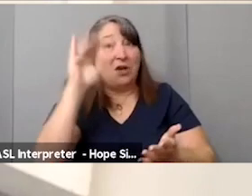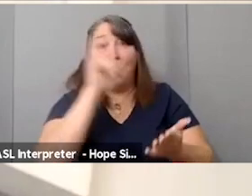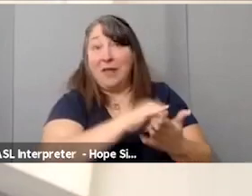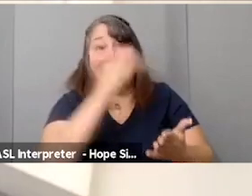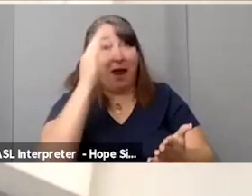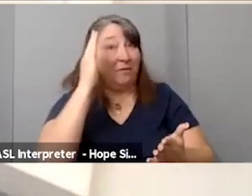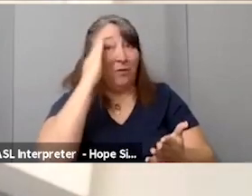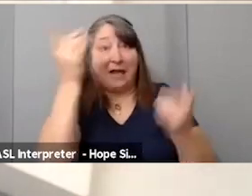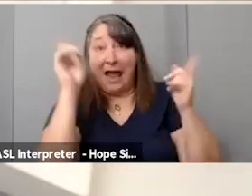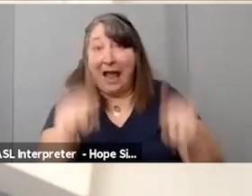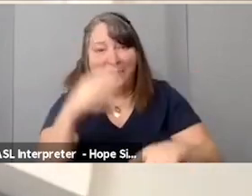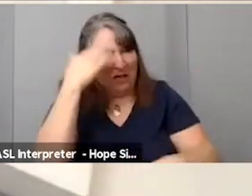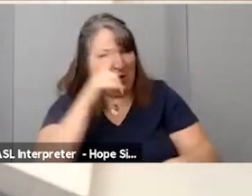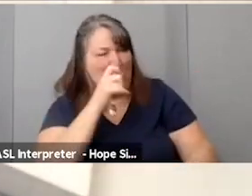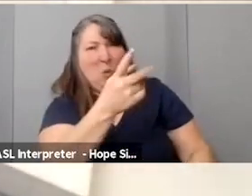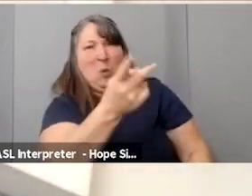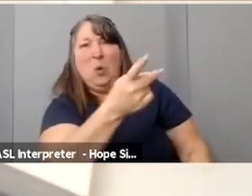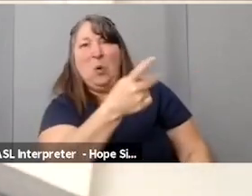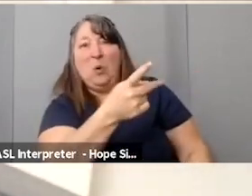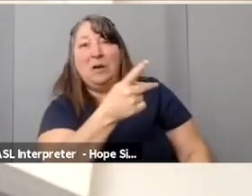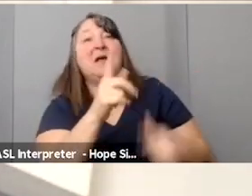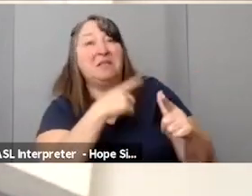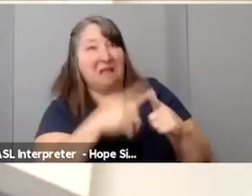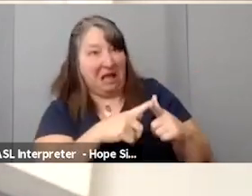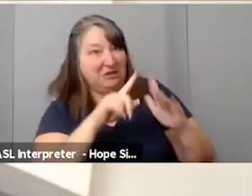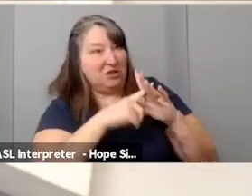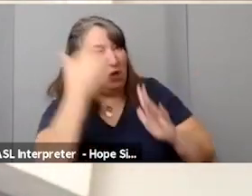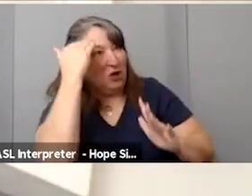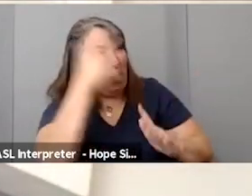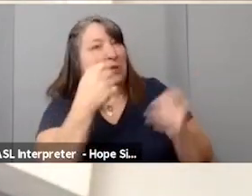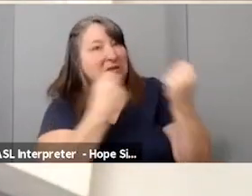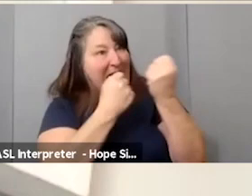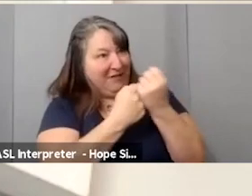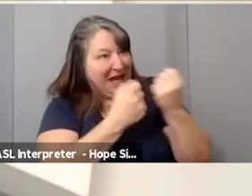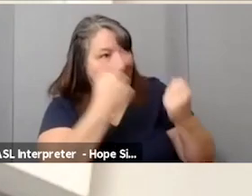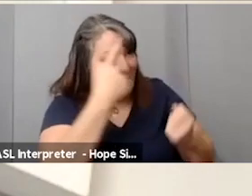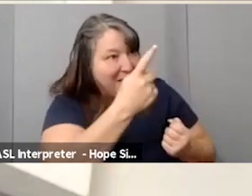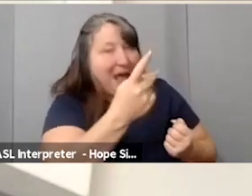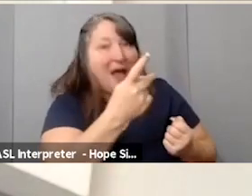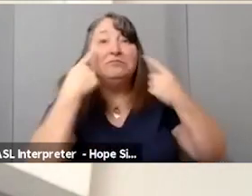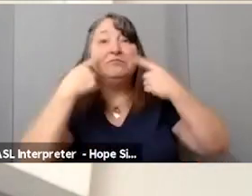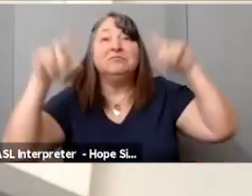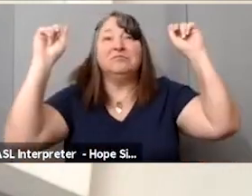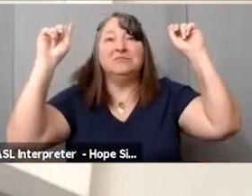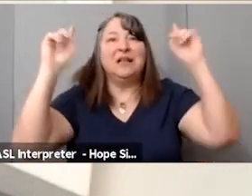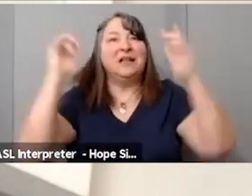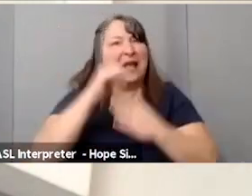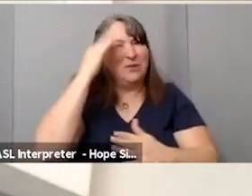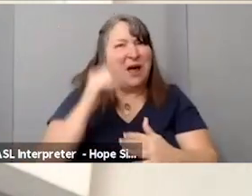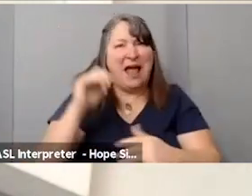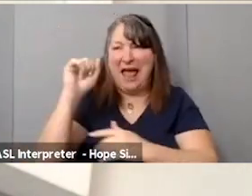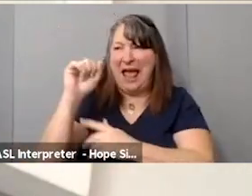We didn't know who they were. And then we got to know them and we advocated for them. And that's why I truly believe advocacy